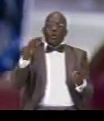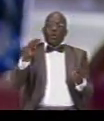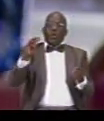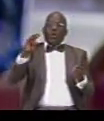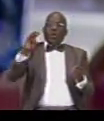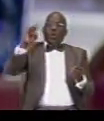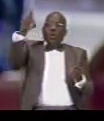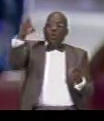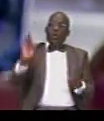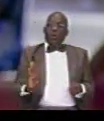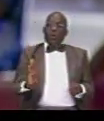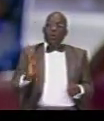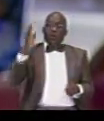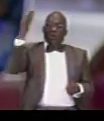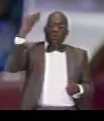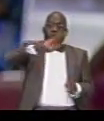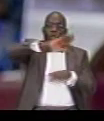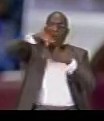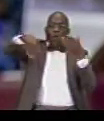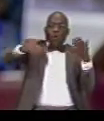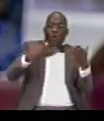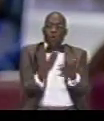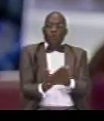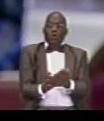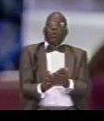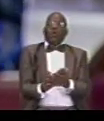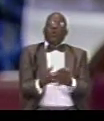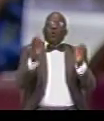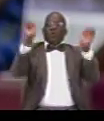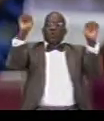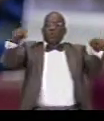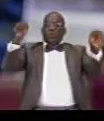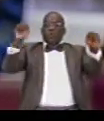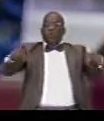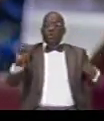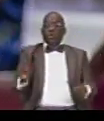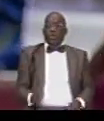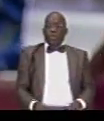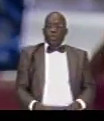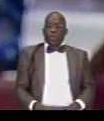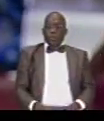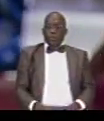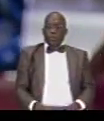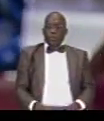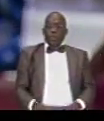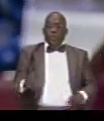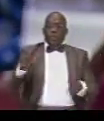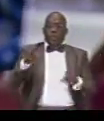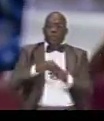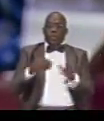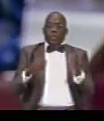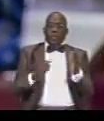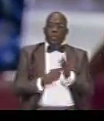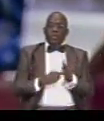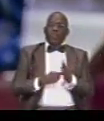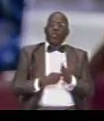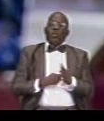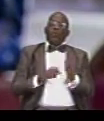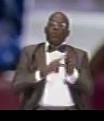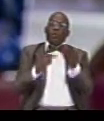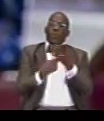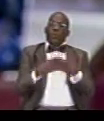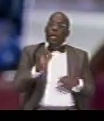the God of all impossibilities. Yes, that was the theme. Now, with this theme, I told God there is nothing he cannot